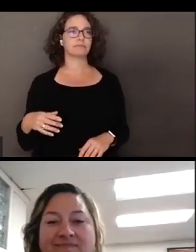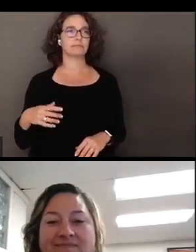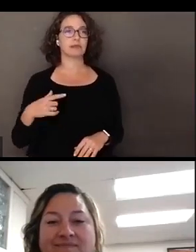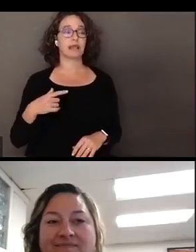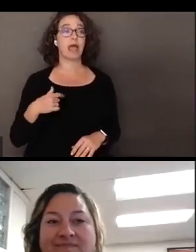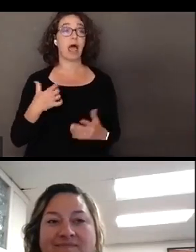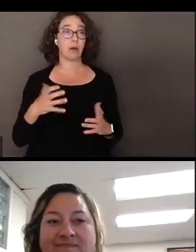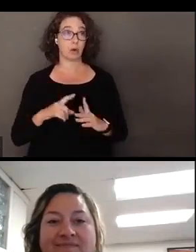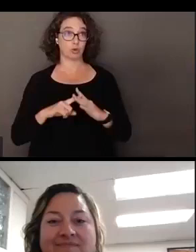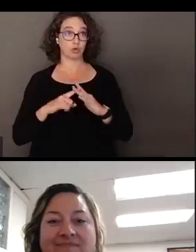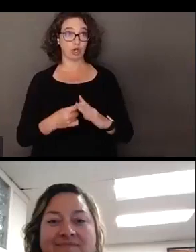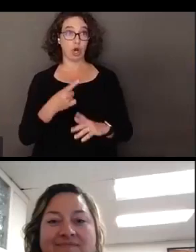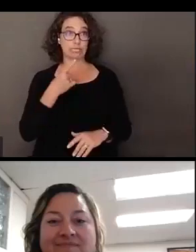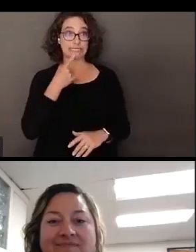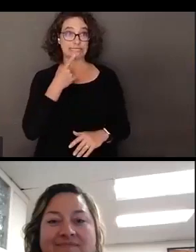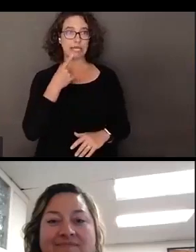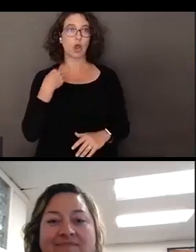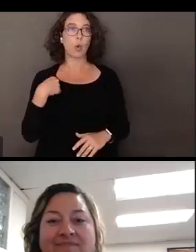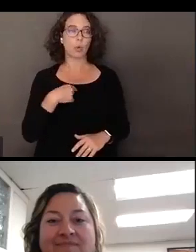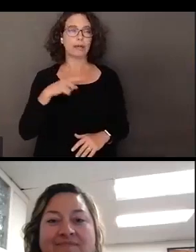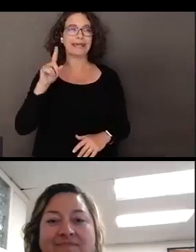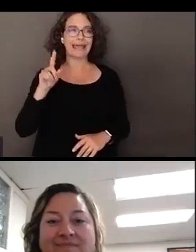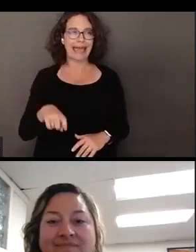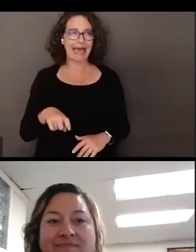by saying we have to tell our own stories.